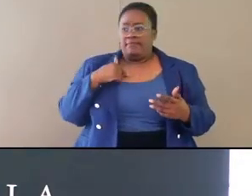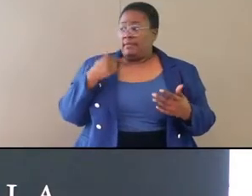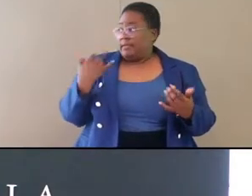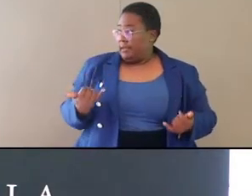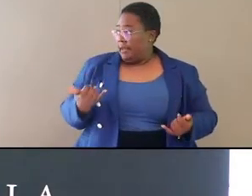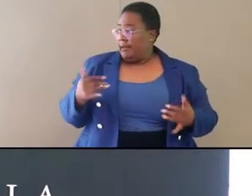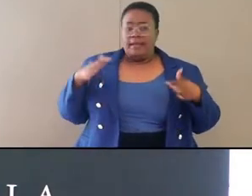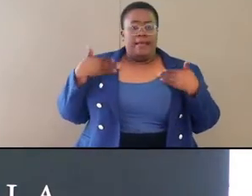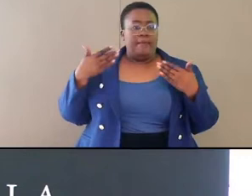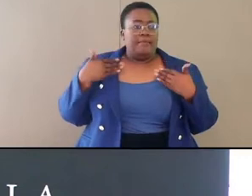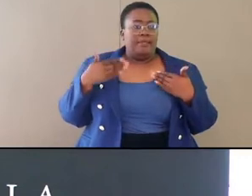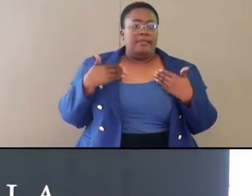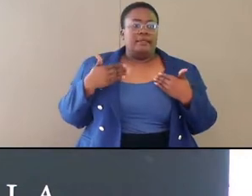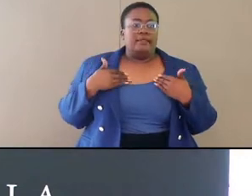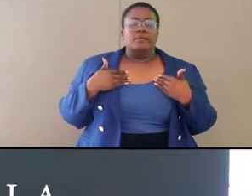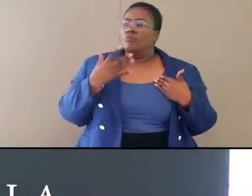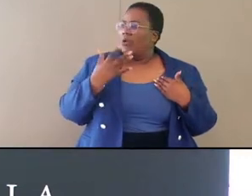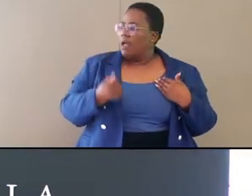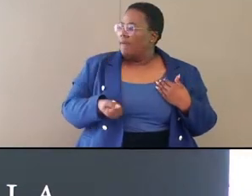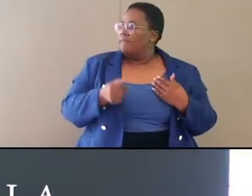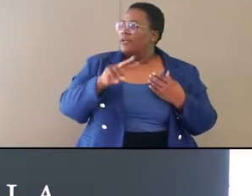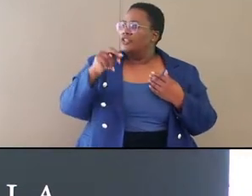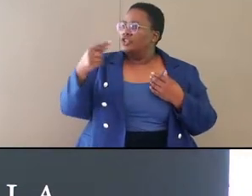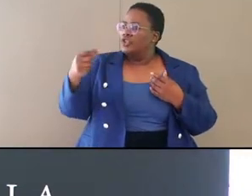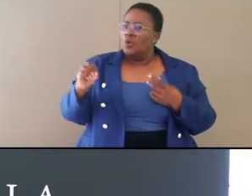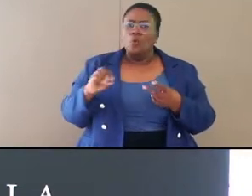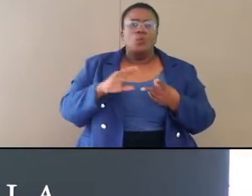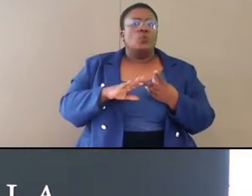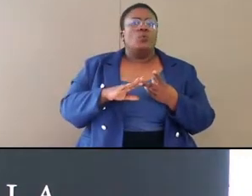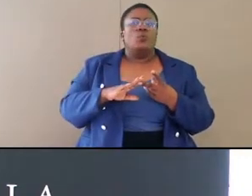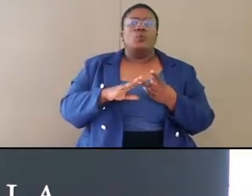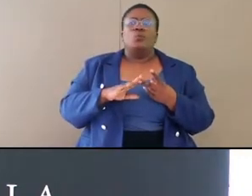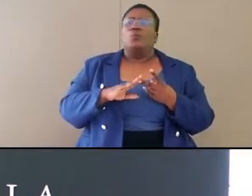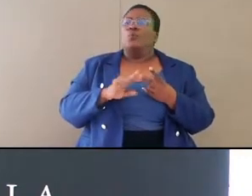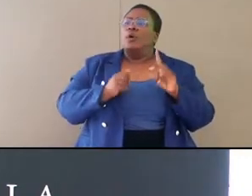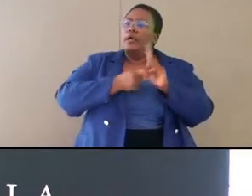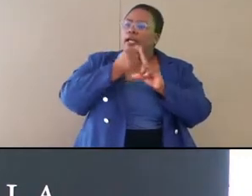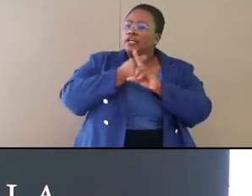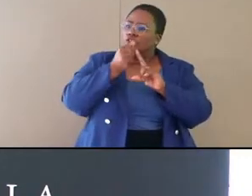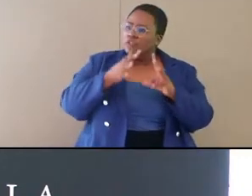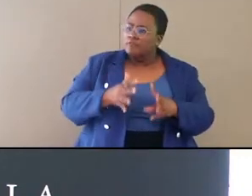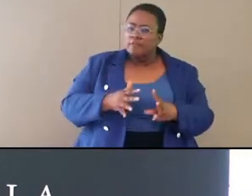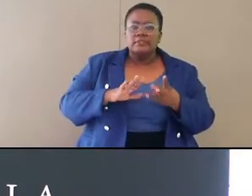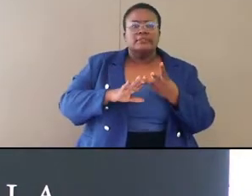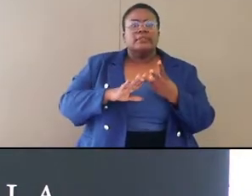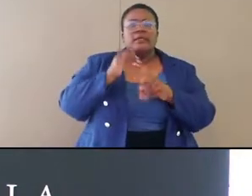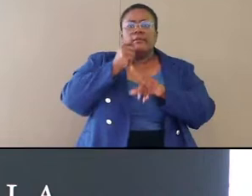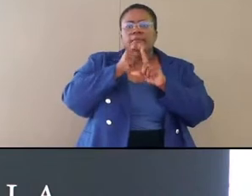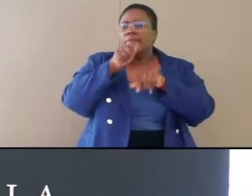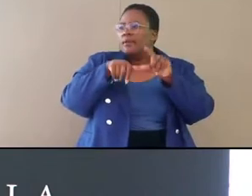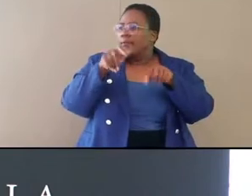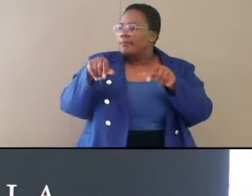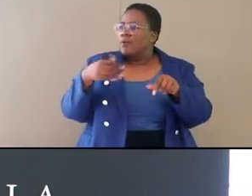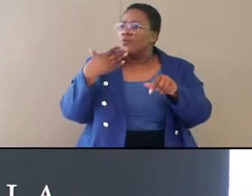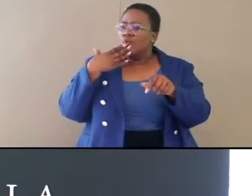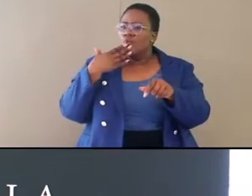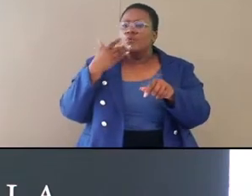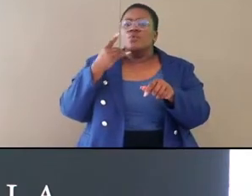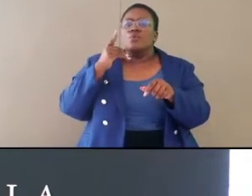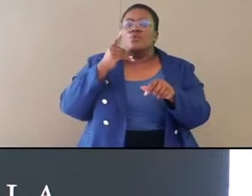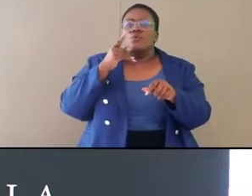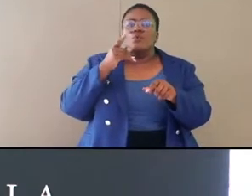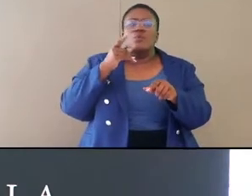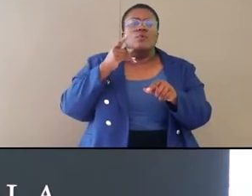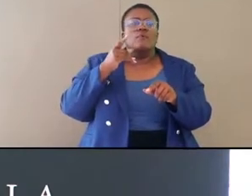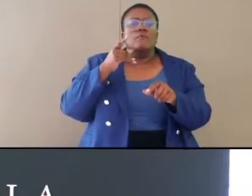we have civil society, organization, activists, people who are going to be able to pick that up and